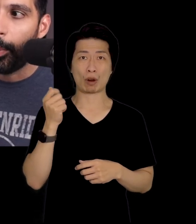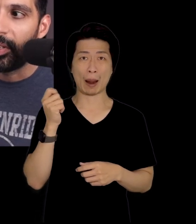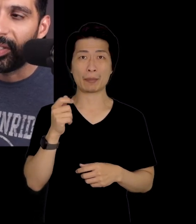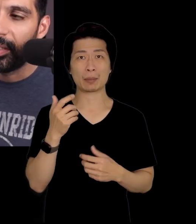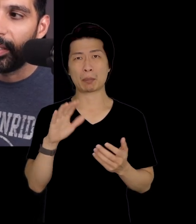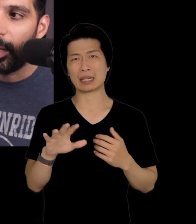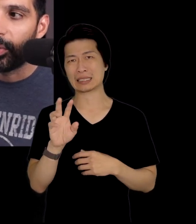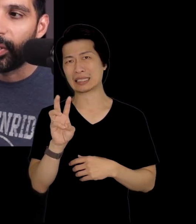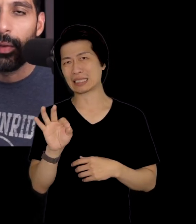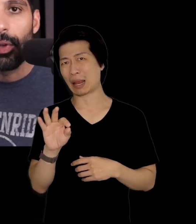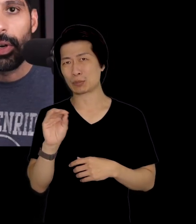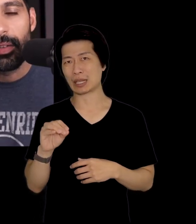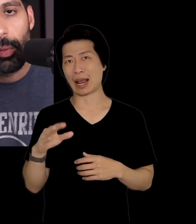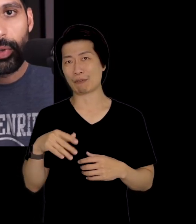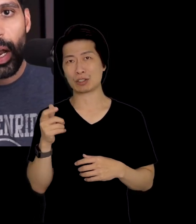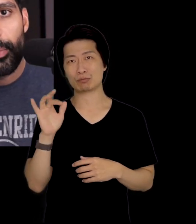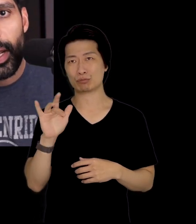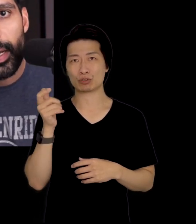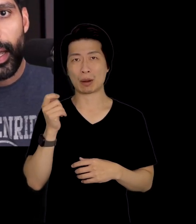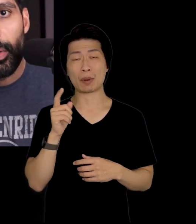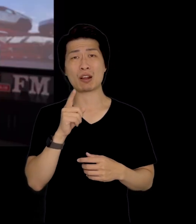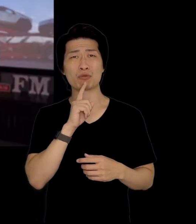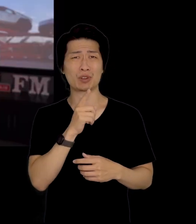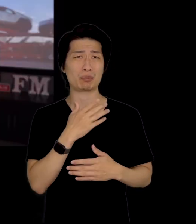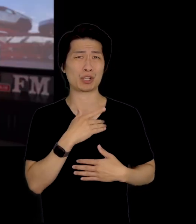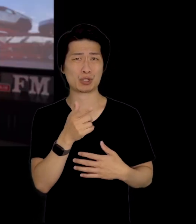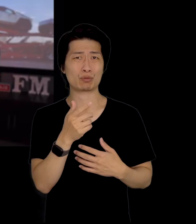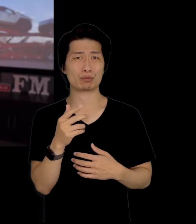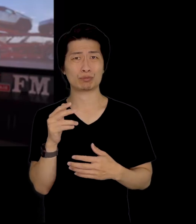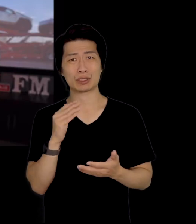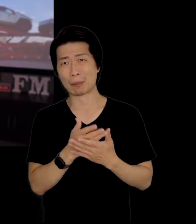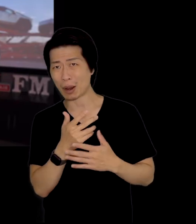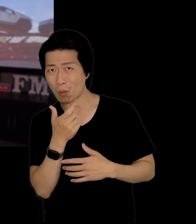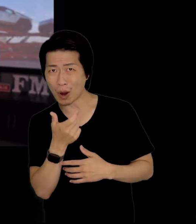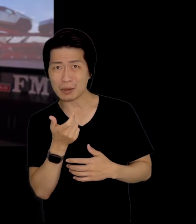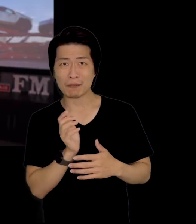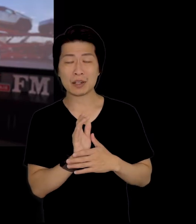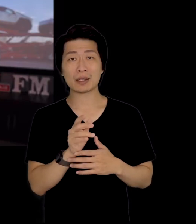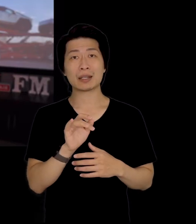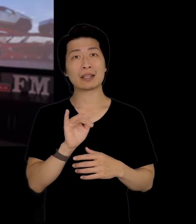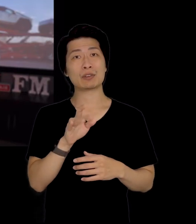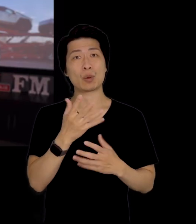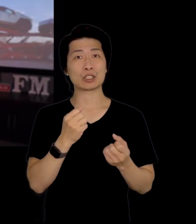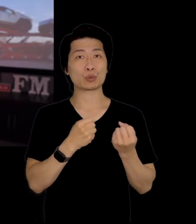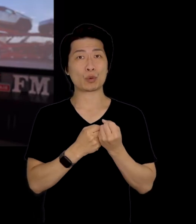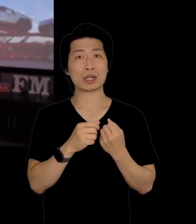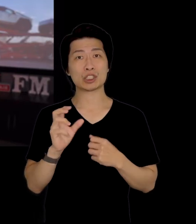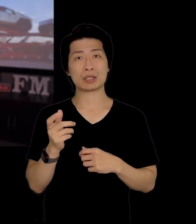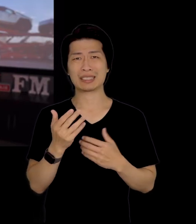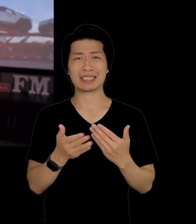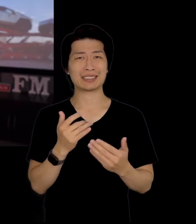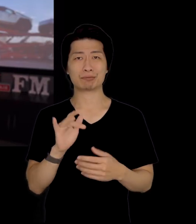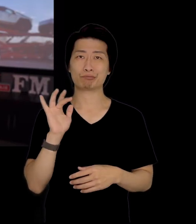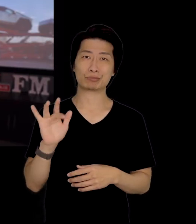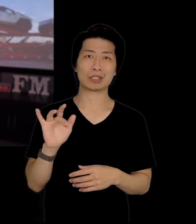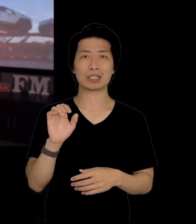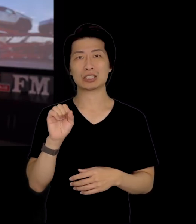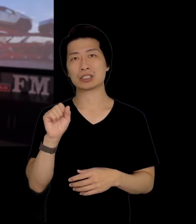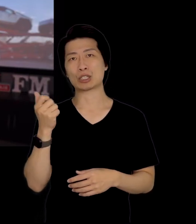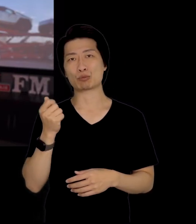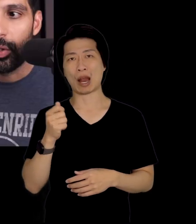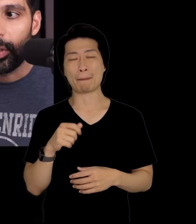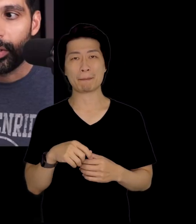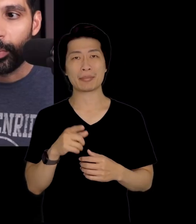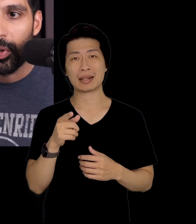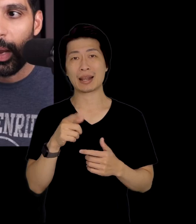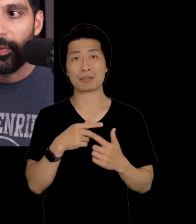subscribe. About 69% of you are not subscribed right now. And of course, I super appreciate you stopping by and watching my videos. But if you'd like to support the channel, super